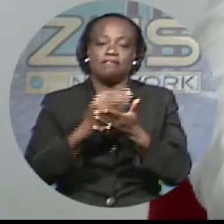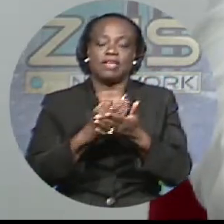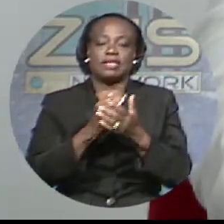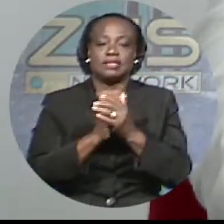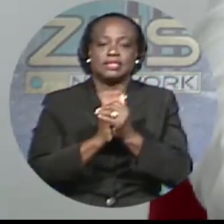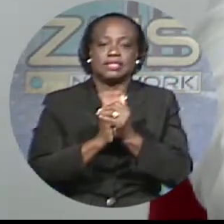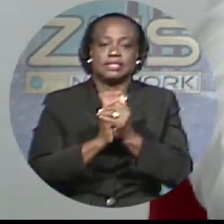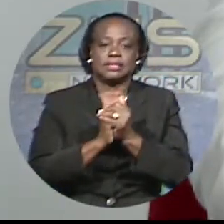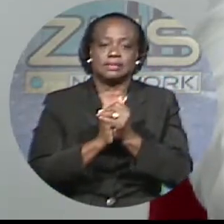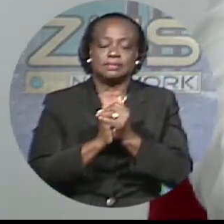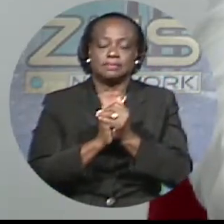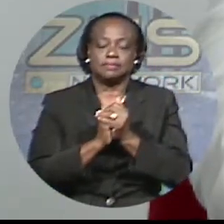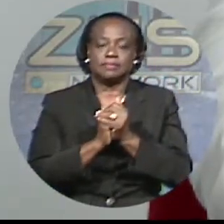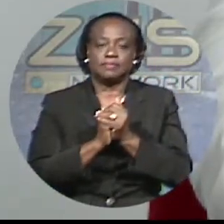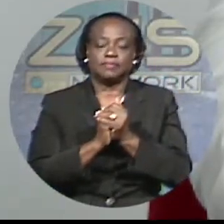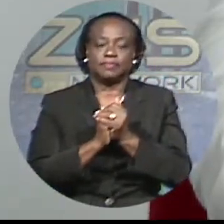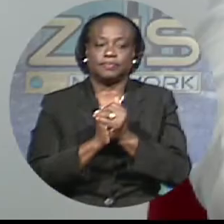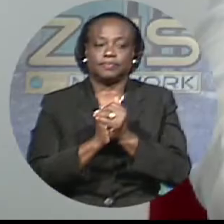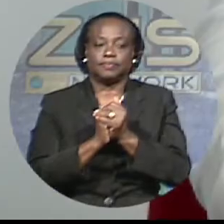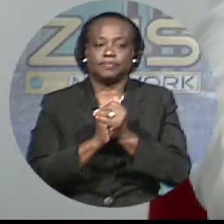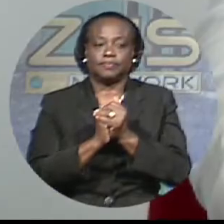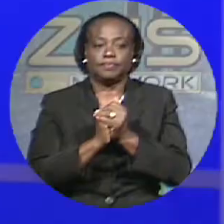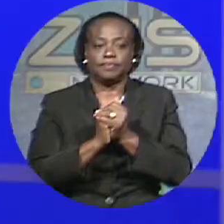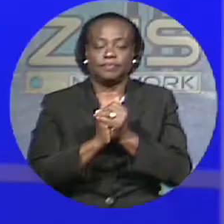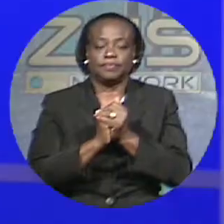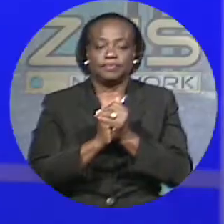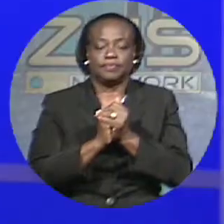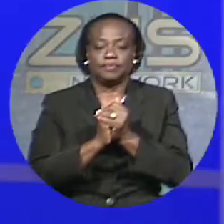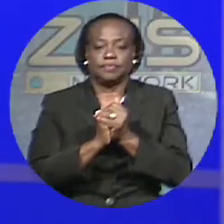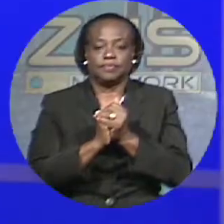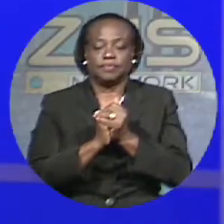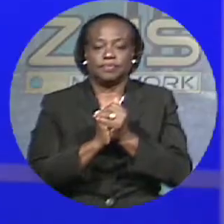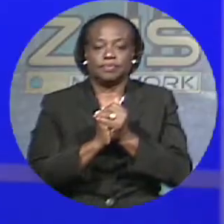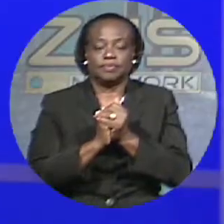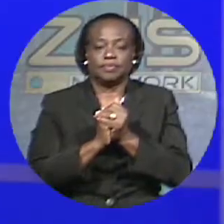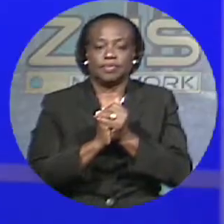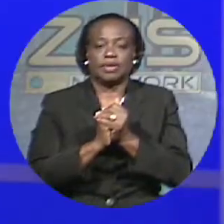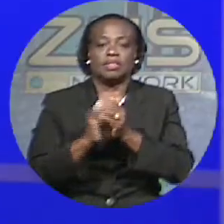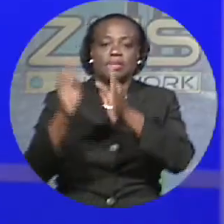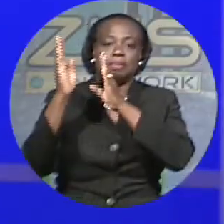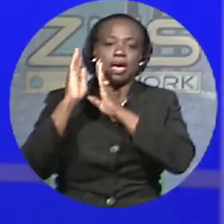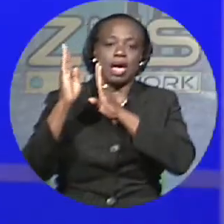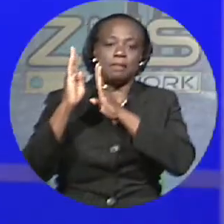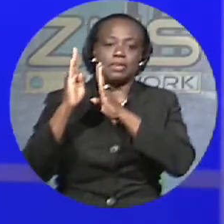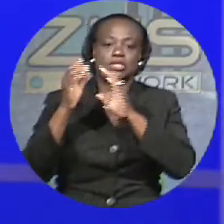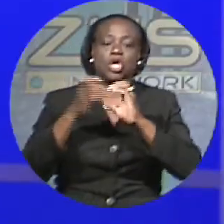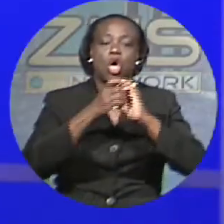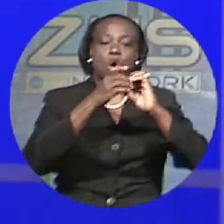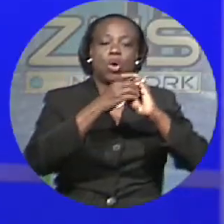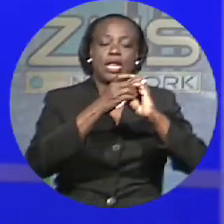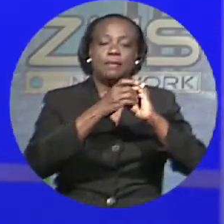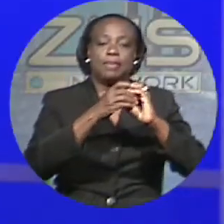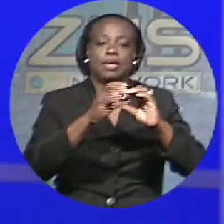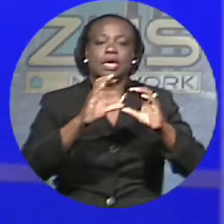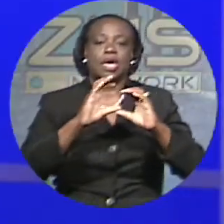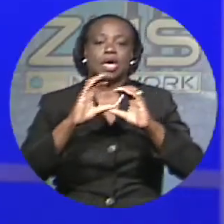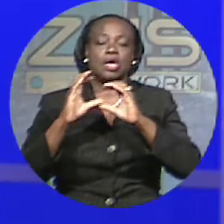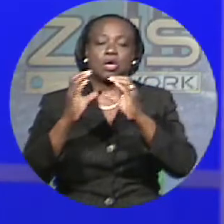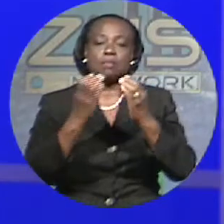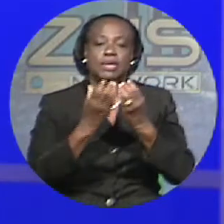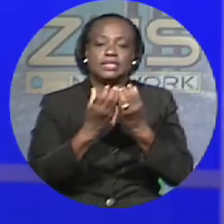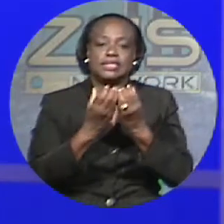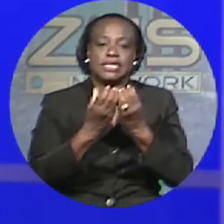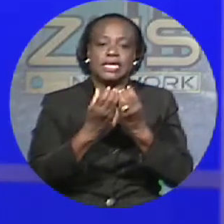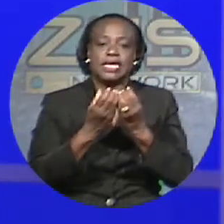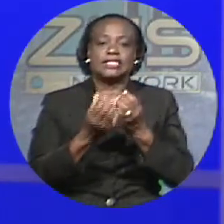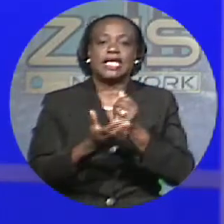recipient of those funds. Now, another way the Bahamas Olympic Committee is assisting local athletes is by providing them